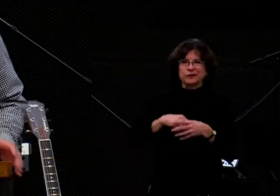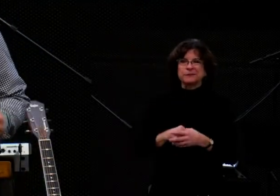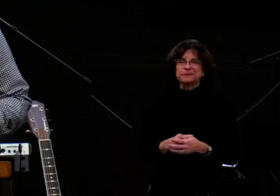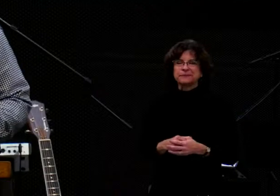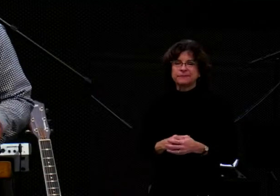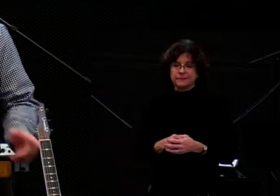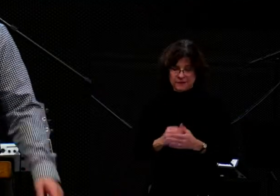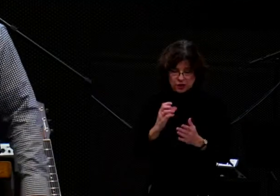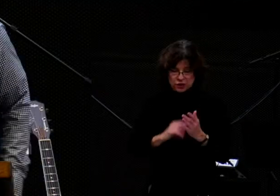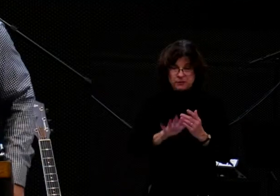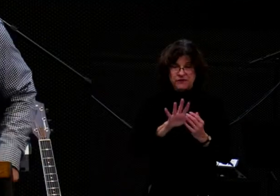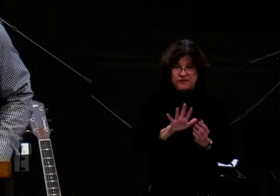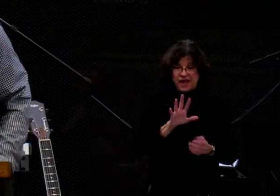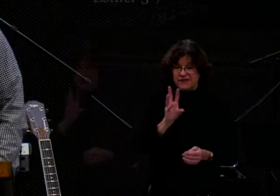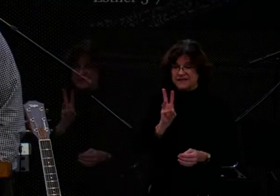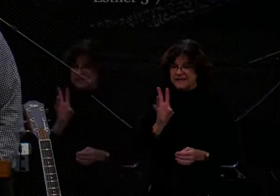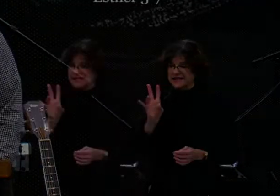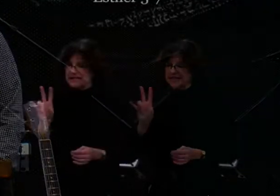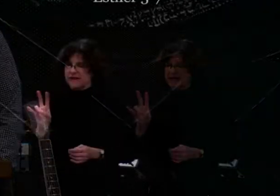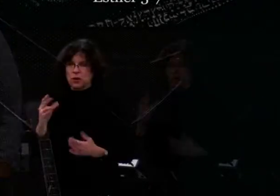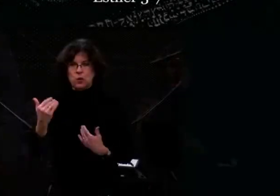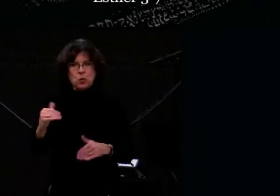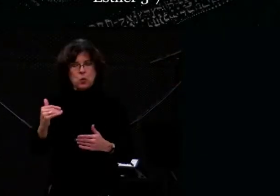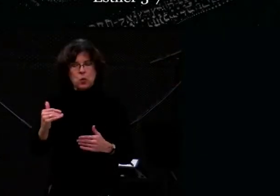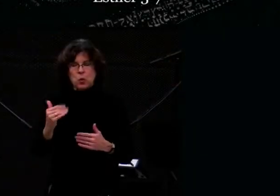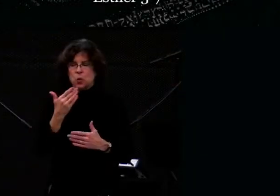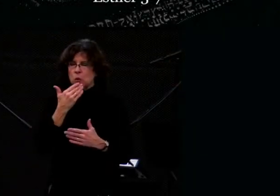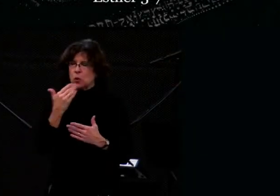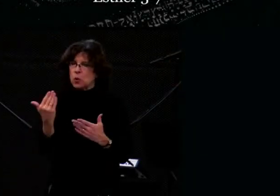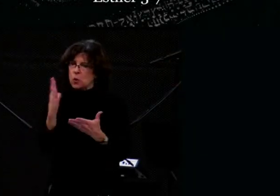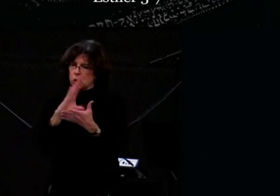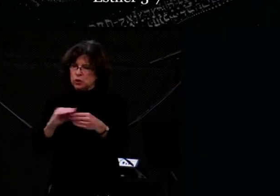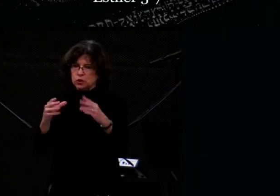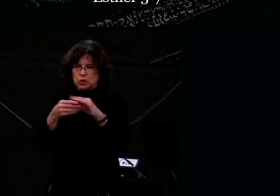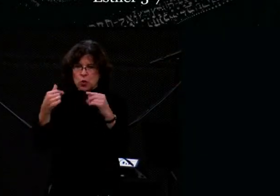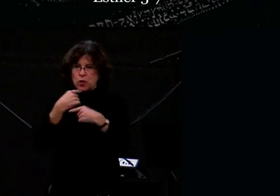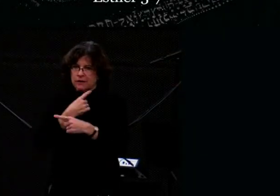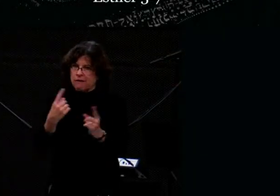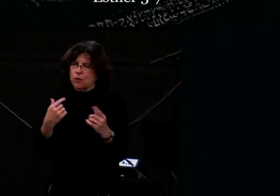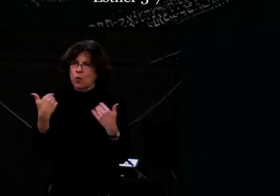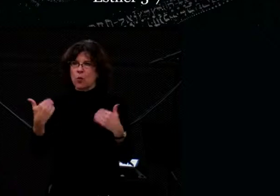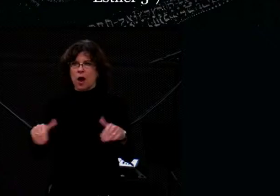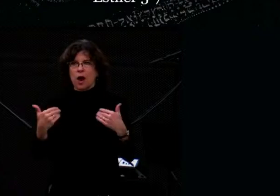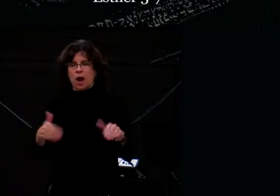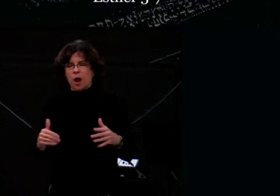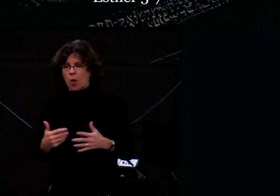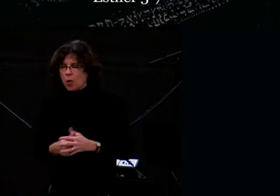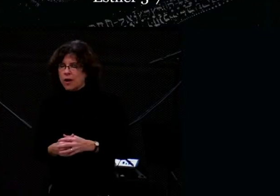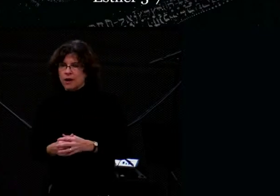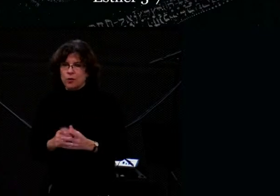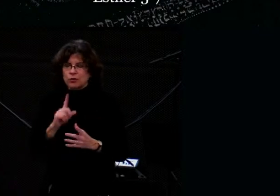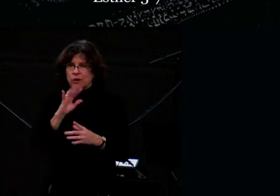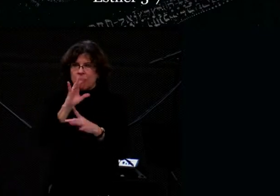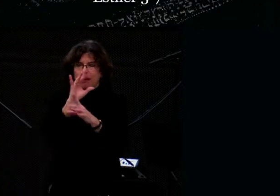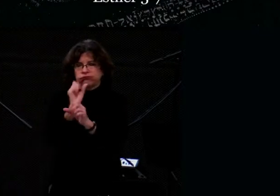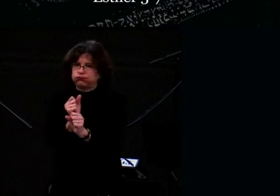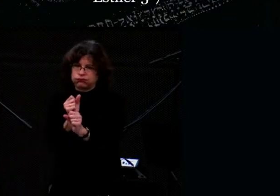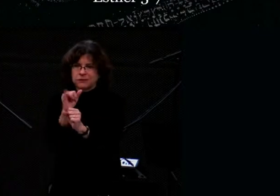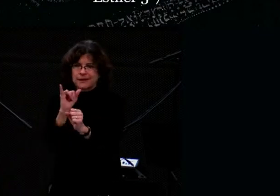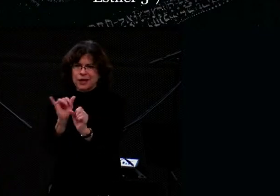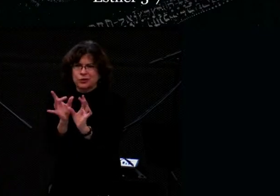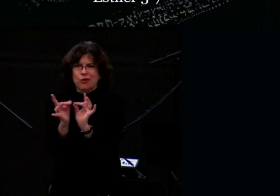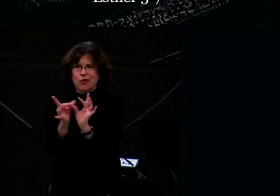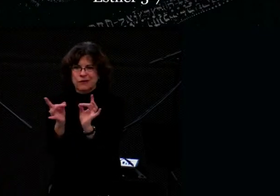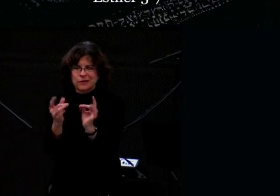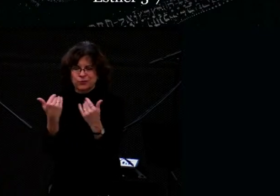some of the most compelling storytelling that we find in all of the scriptures. It weaves together a story that grabs our attention, and it just doesn't let us